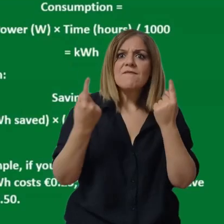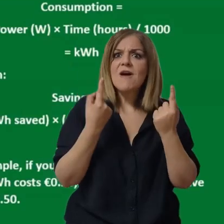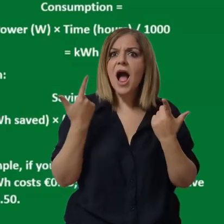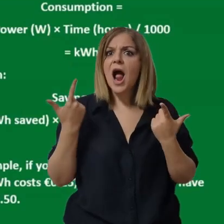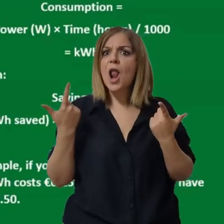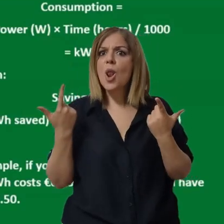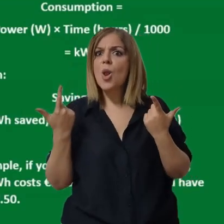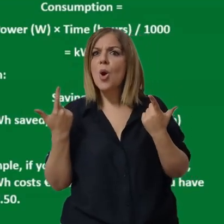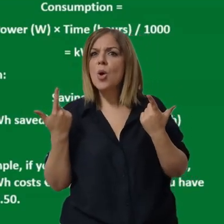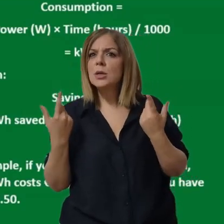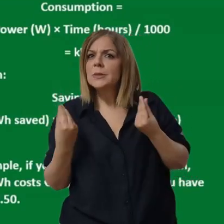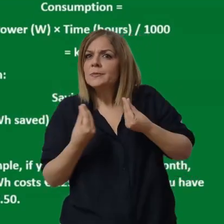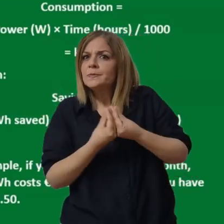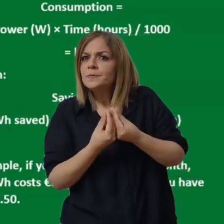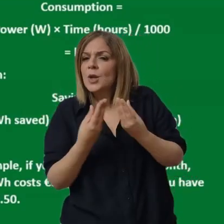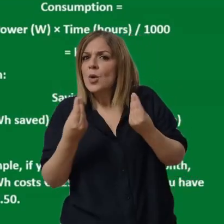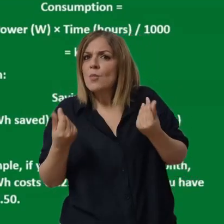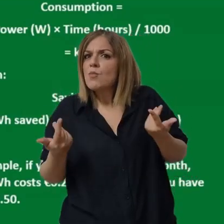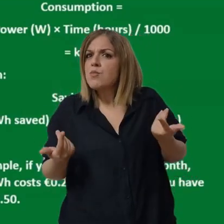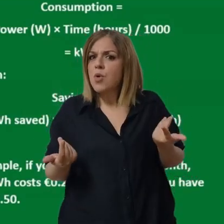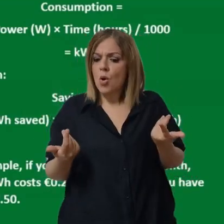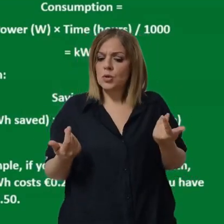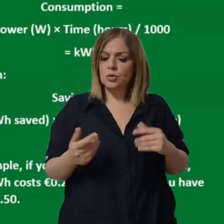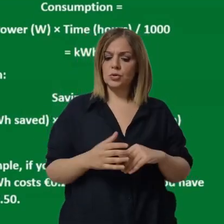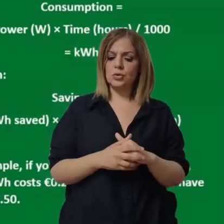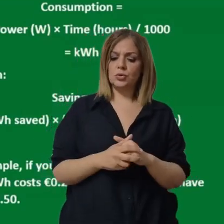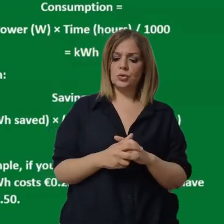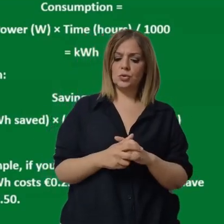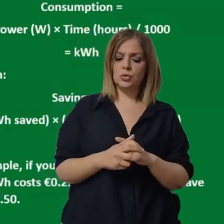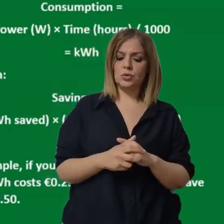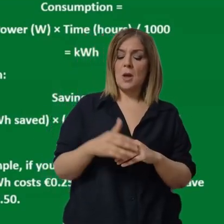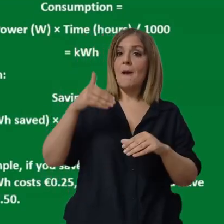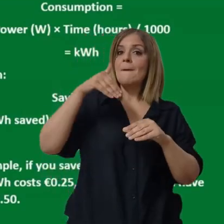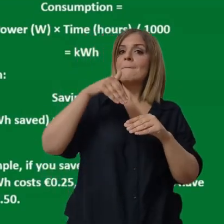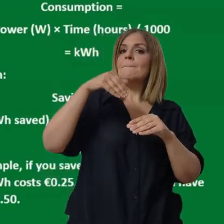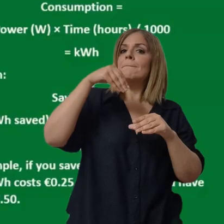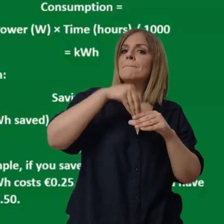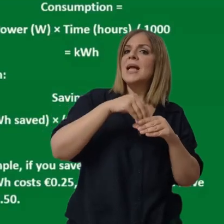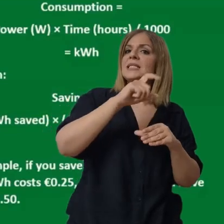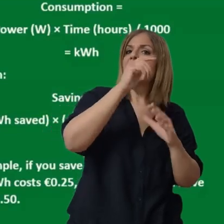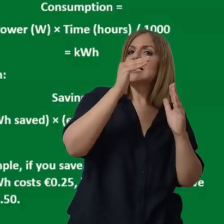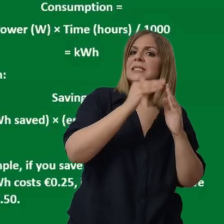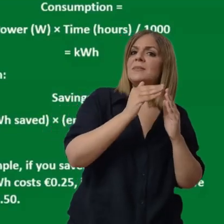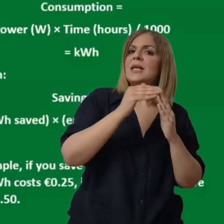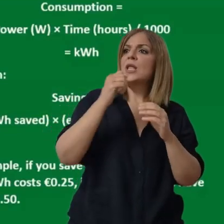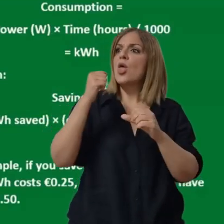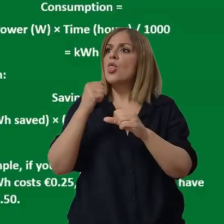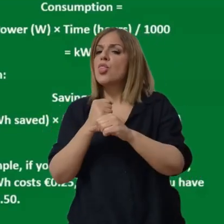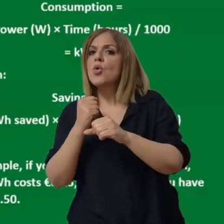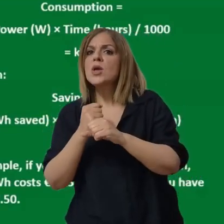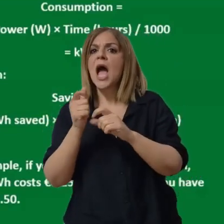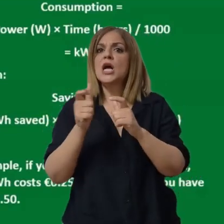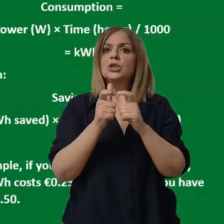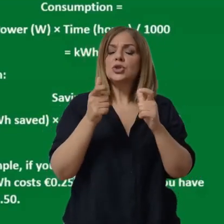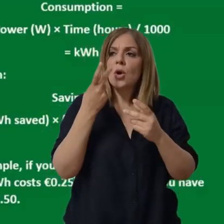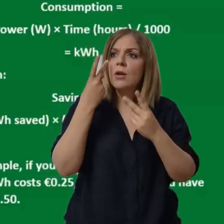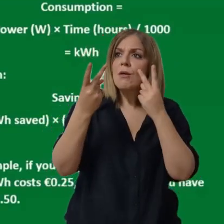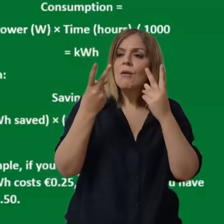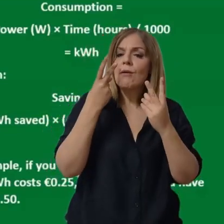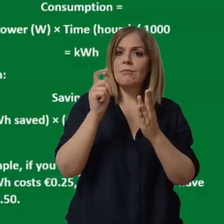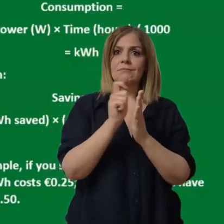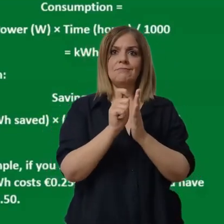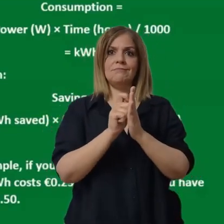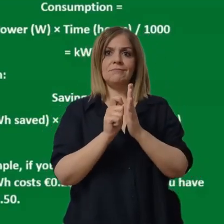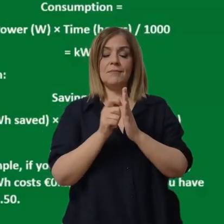in which we live and in which we work or that we attend. So in order